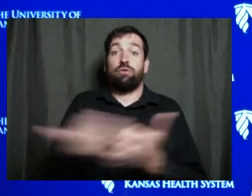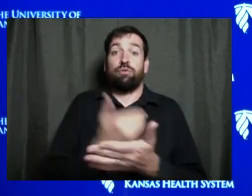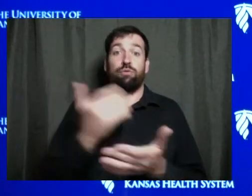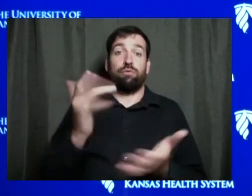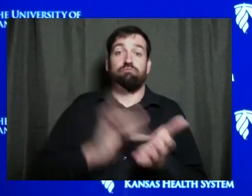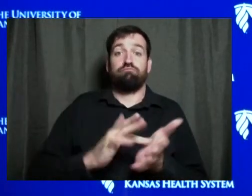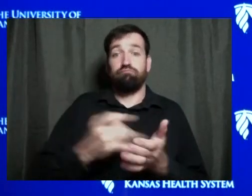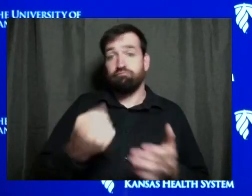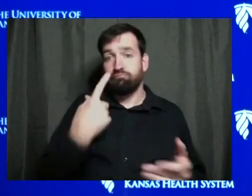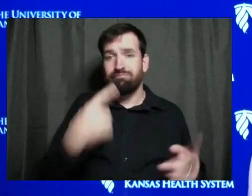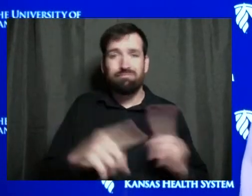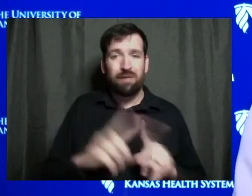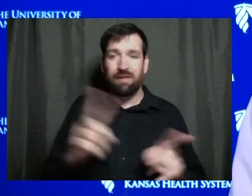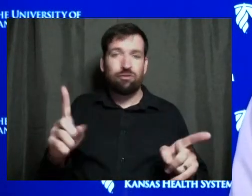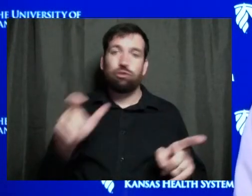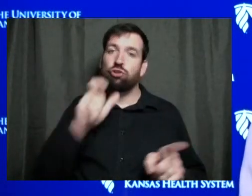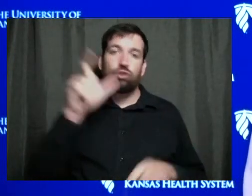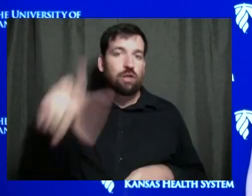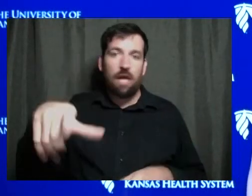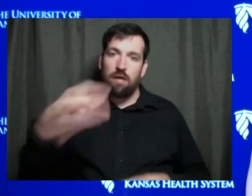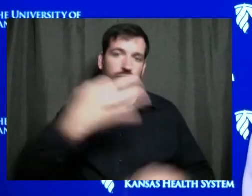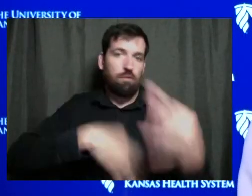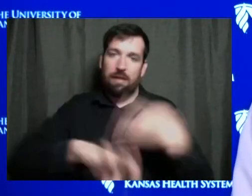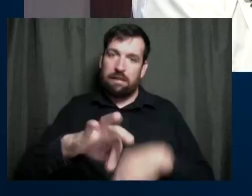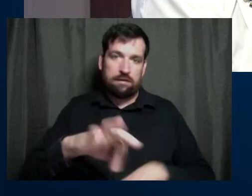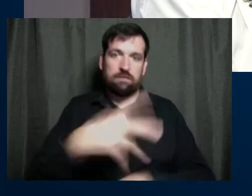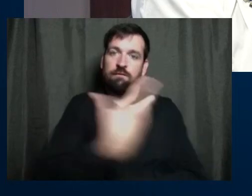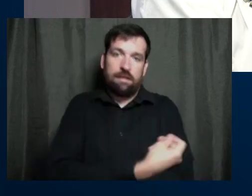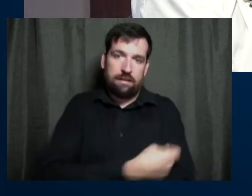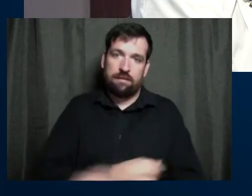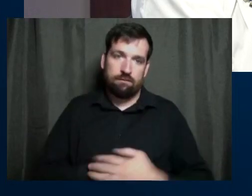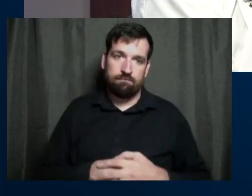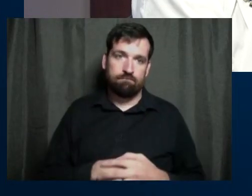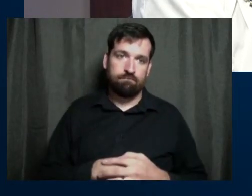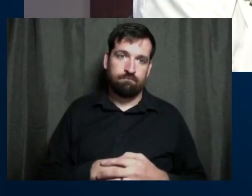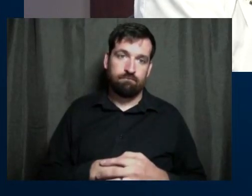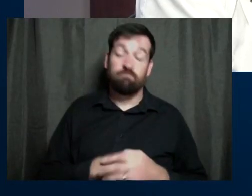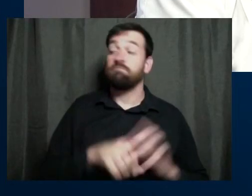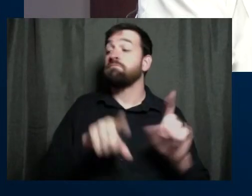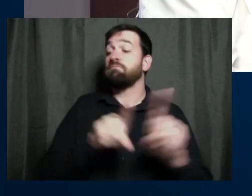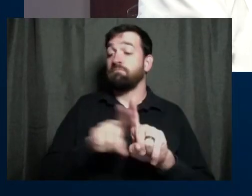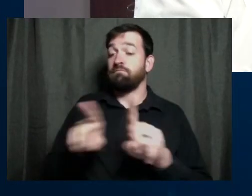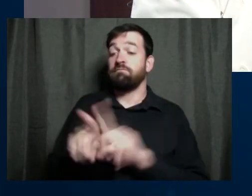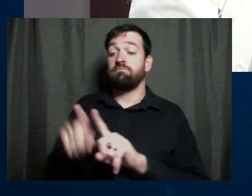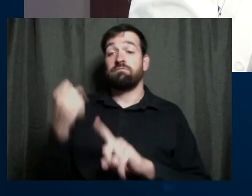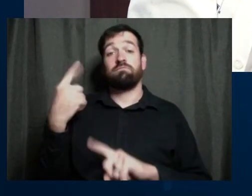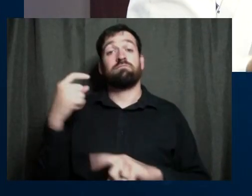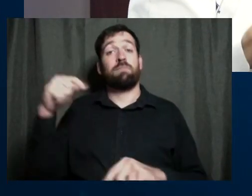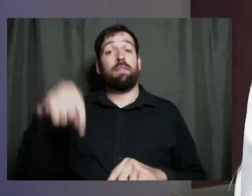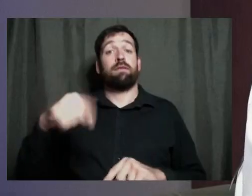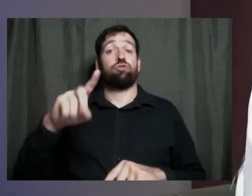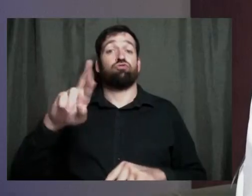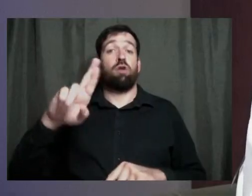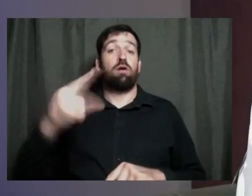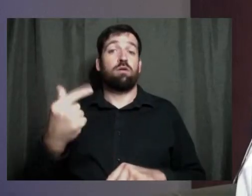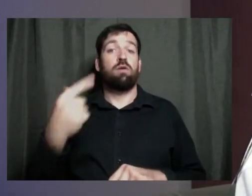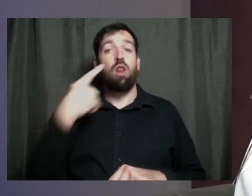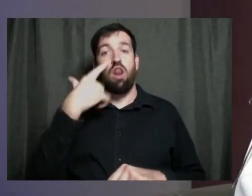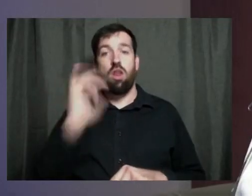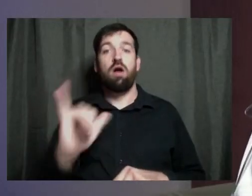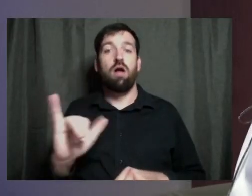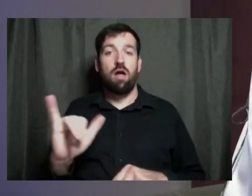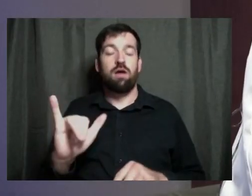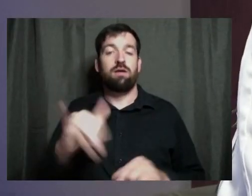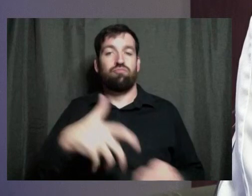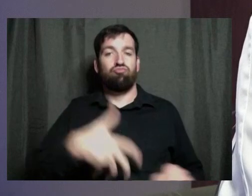shouldn't take the place of the preventive measures of the vaccination. And to say also that with this drug, it looks like there will be a pregnancy exclusion because